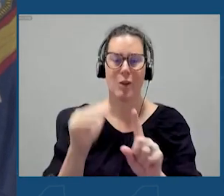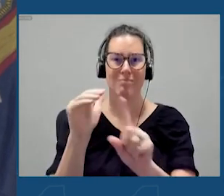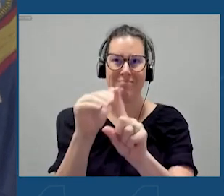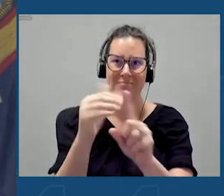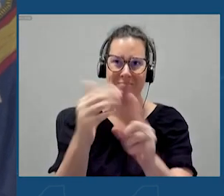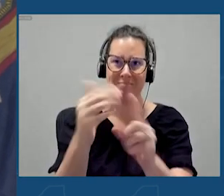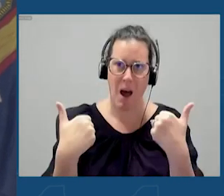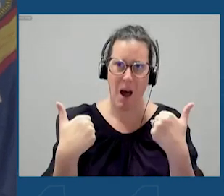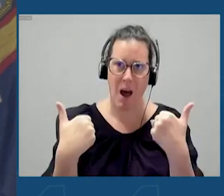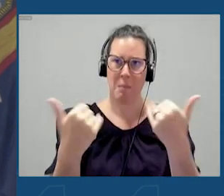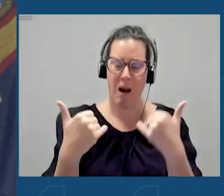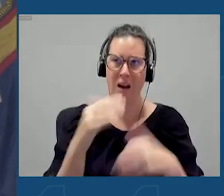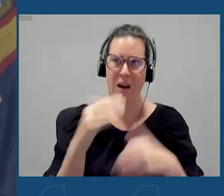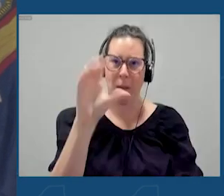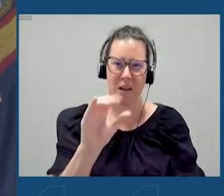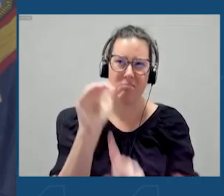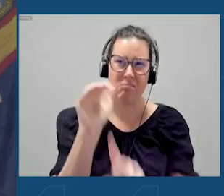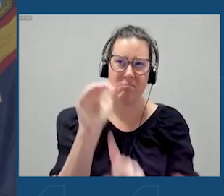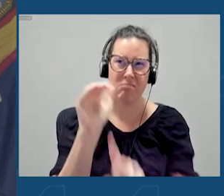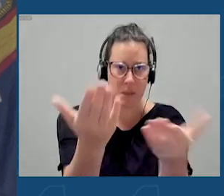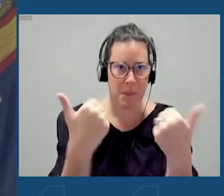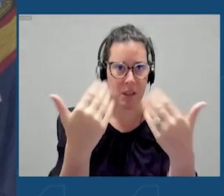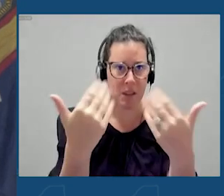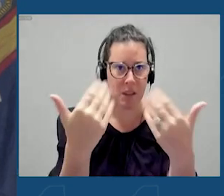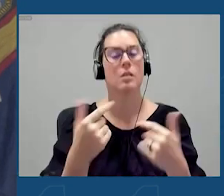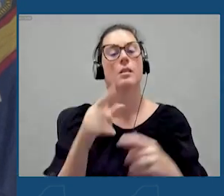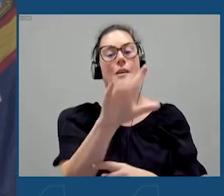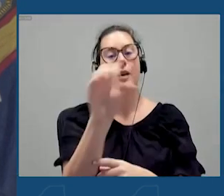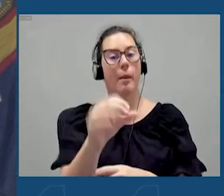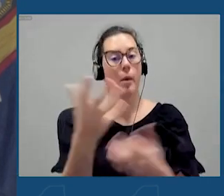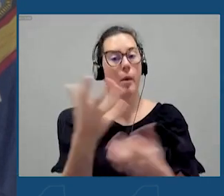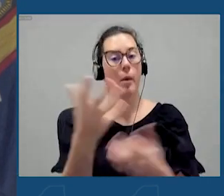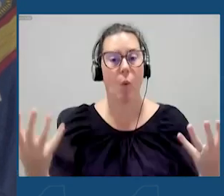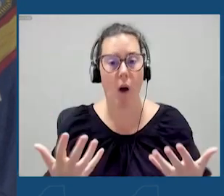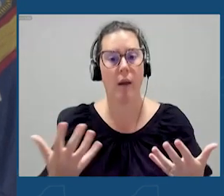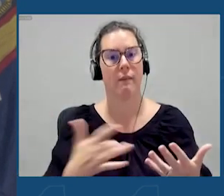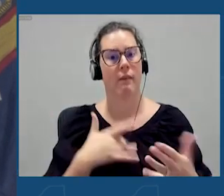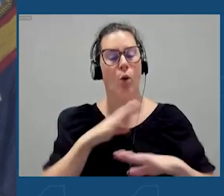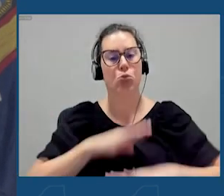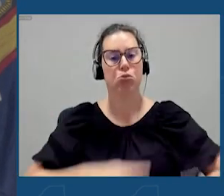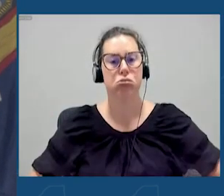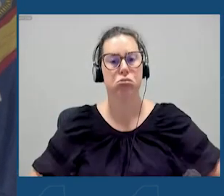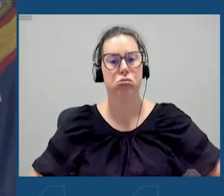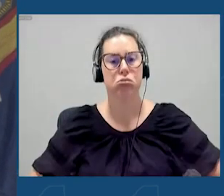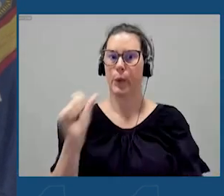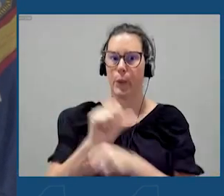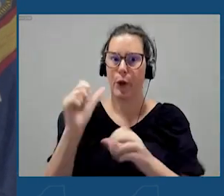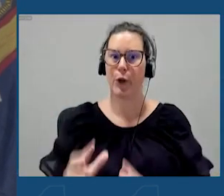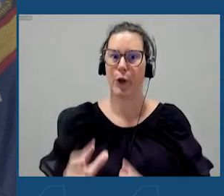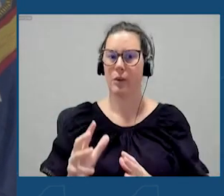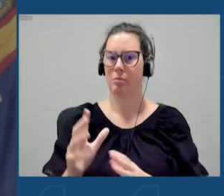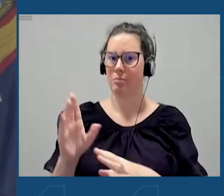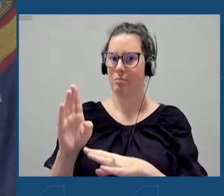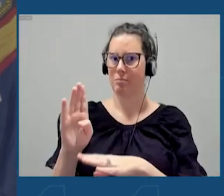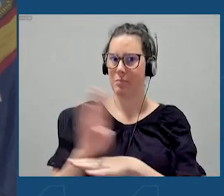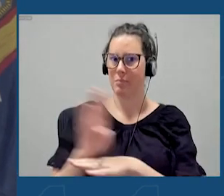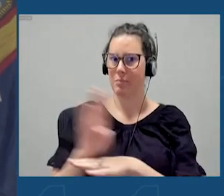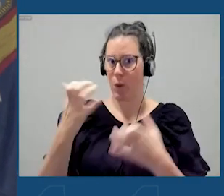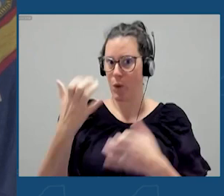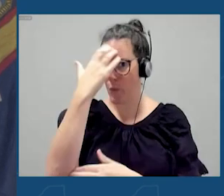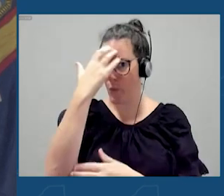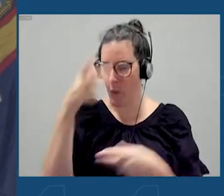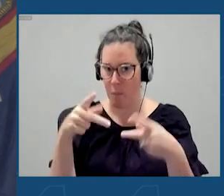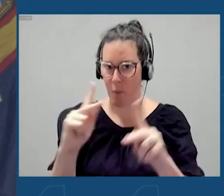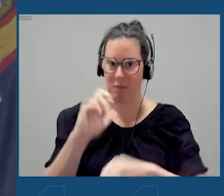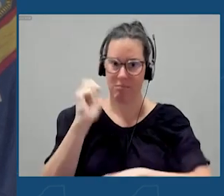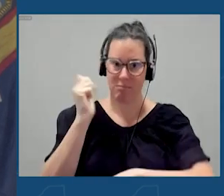they're always looking for was something, some assurances. Employers, as I said, want to know that the permits are in place, the infrastructure is right, and